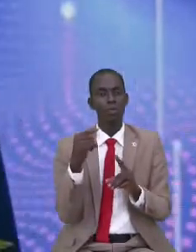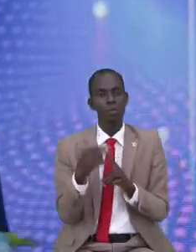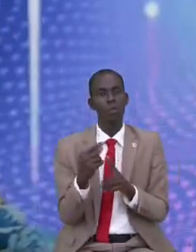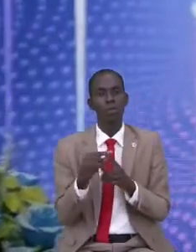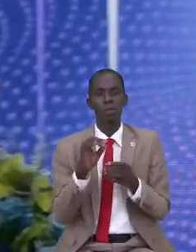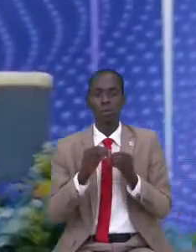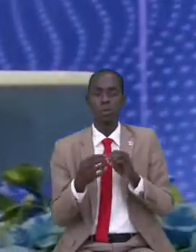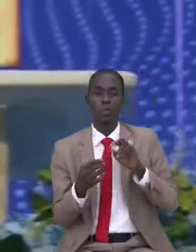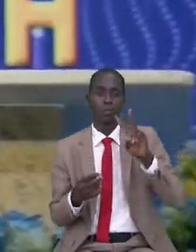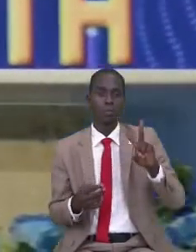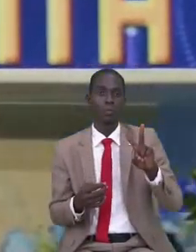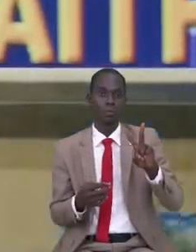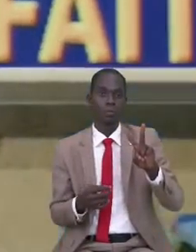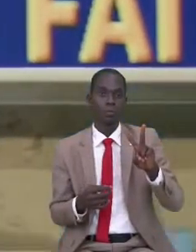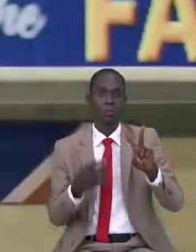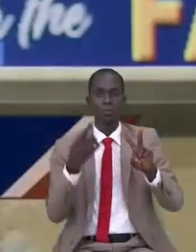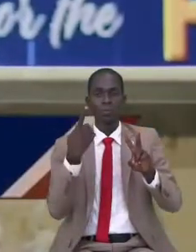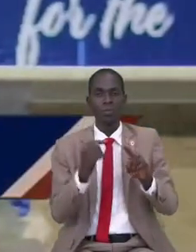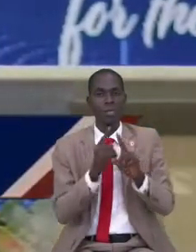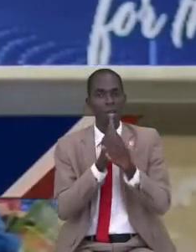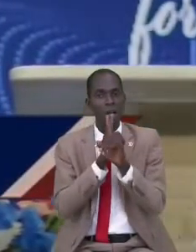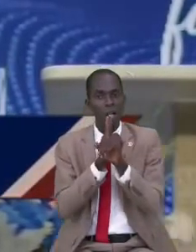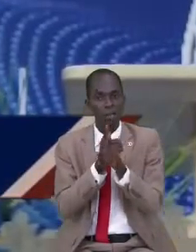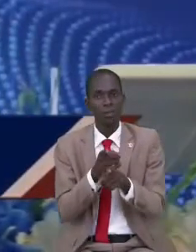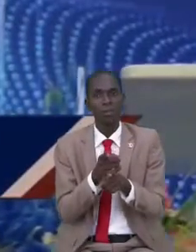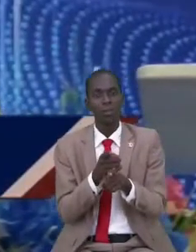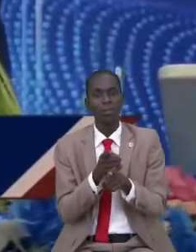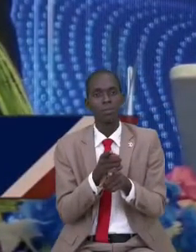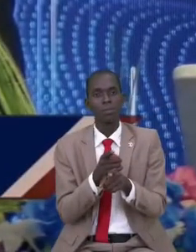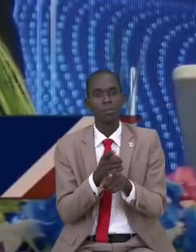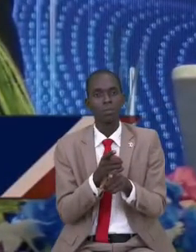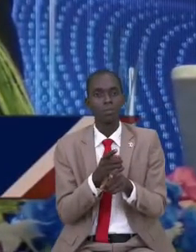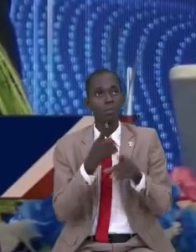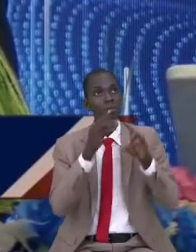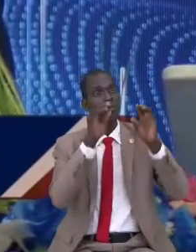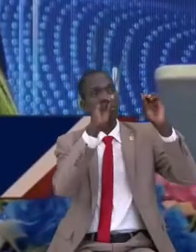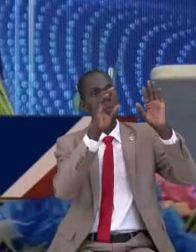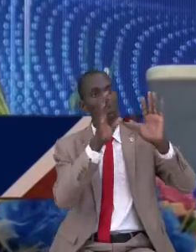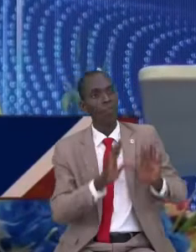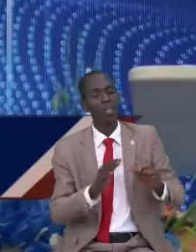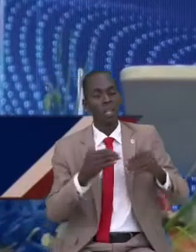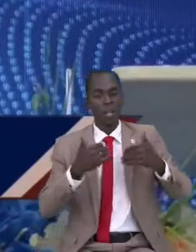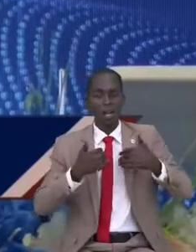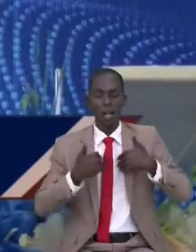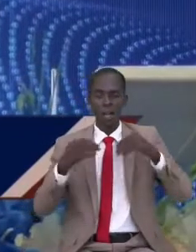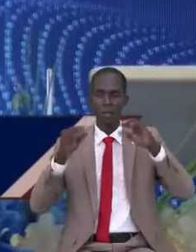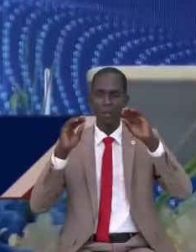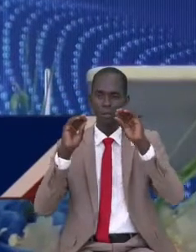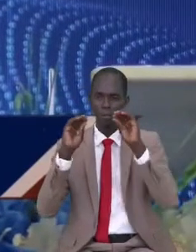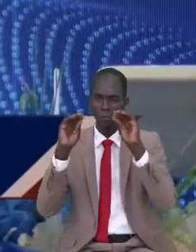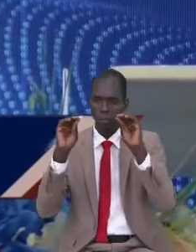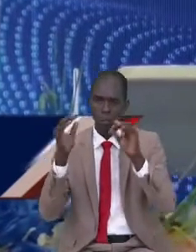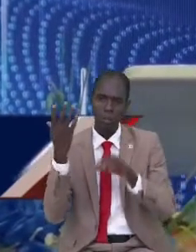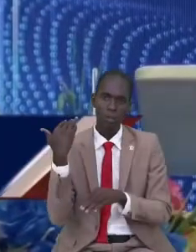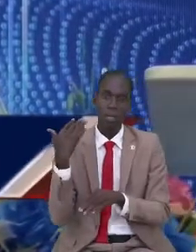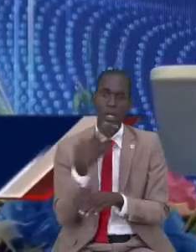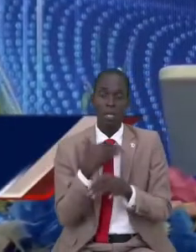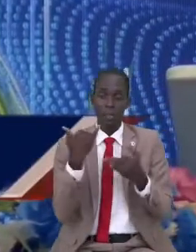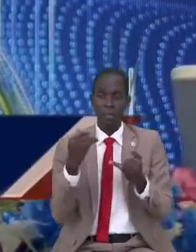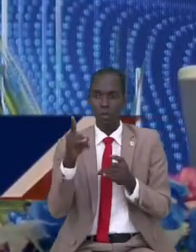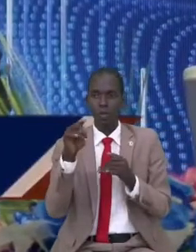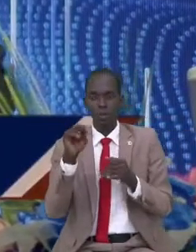two, the response. The teacher has taught, and now you need